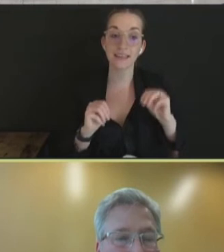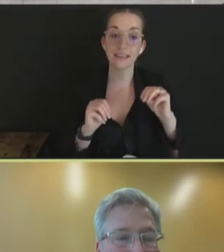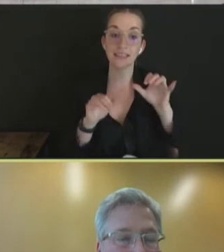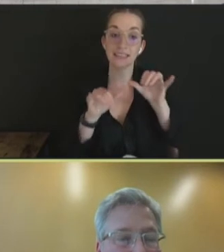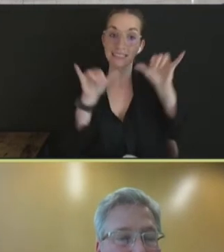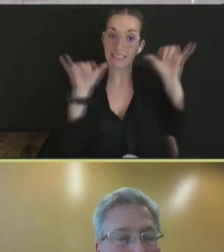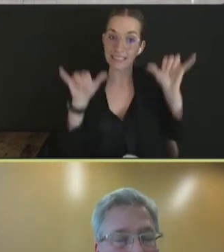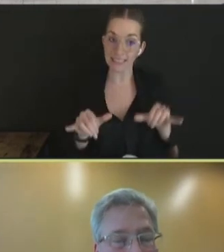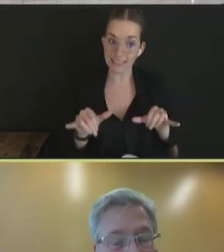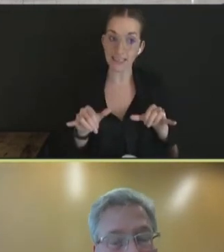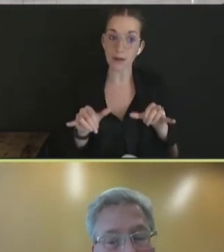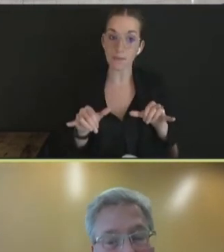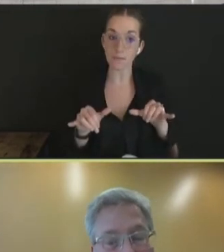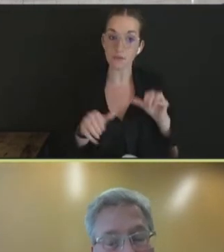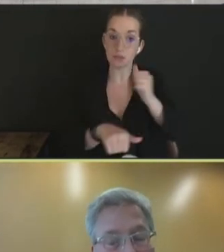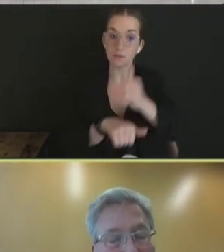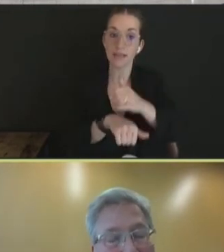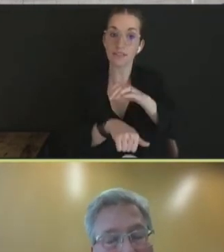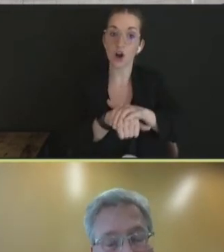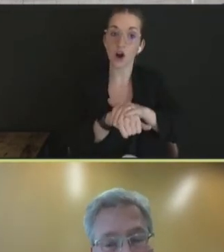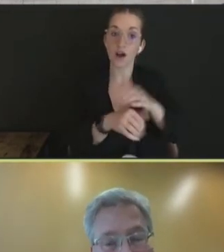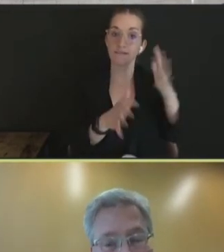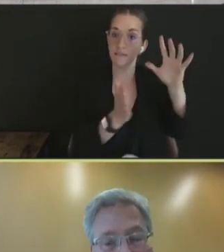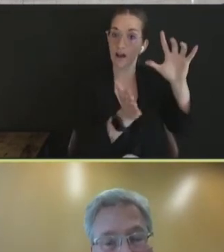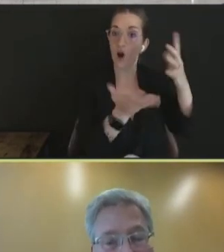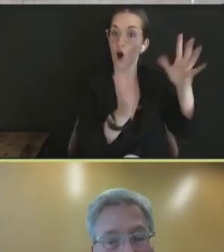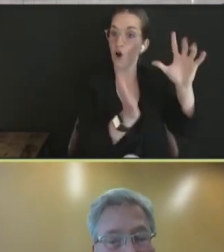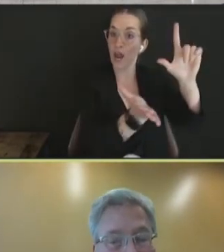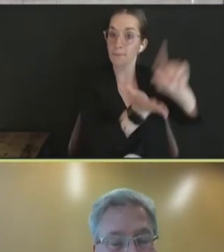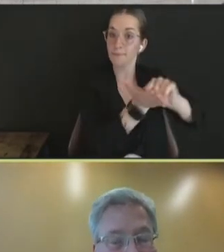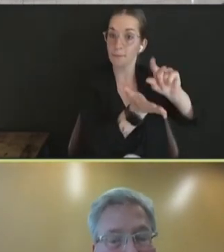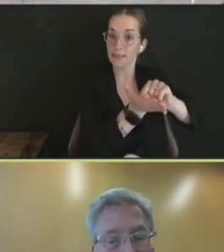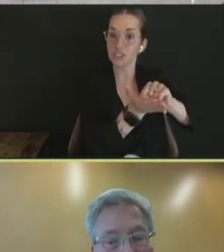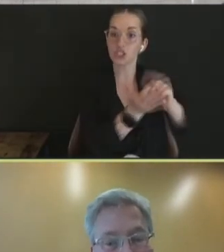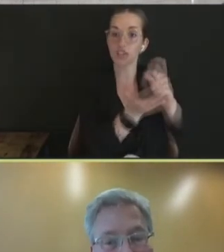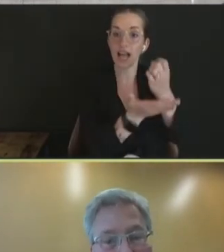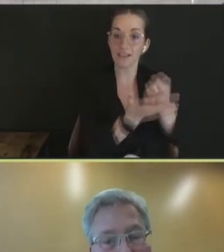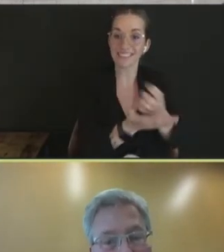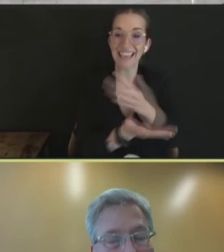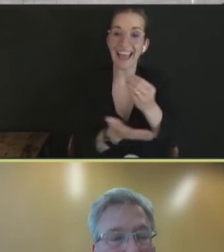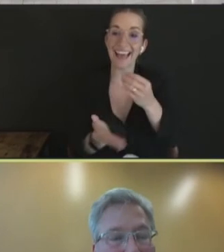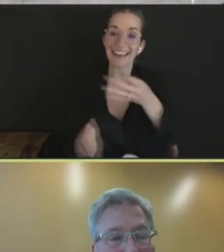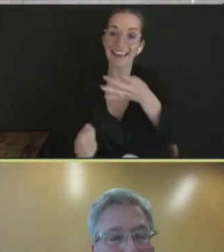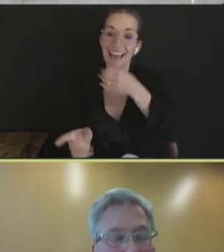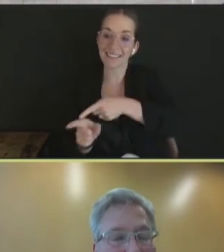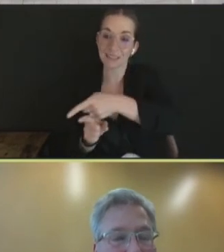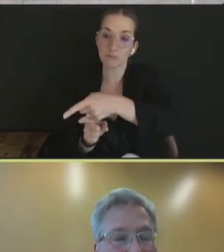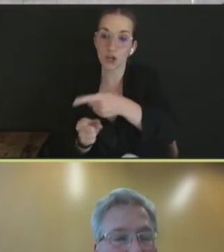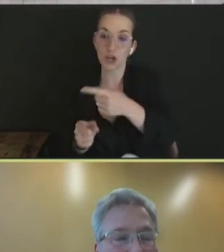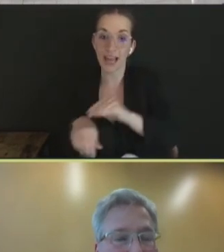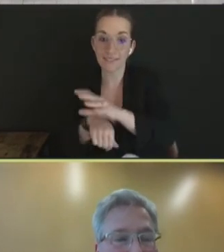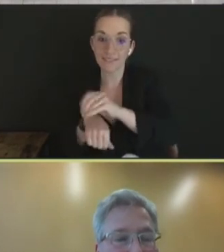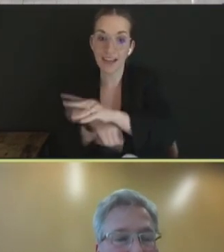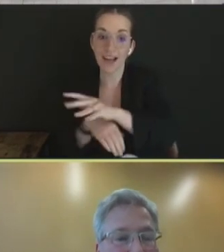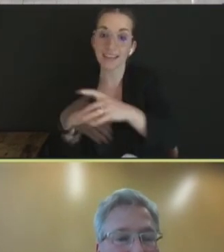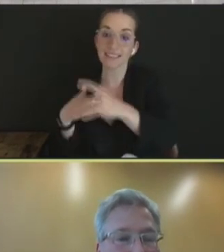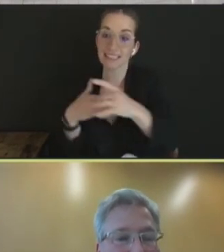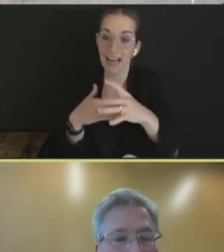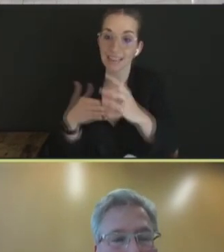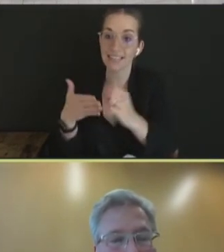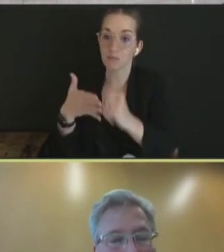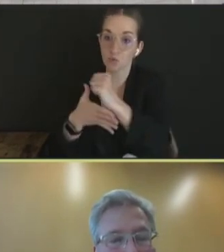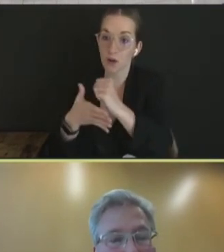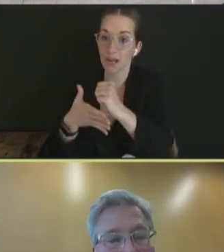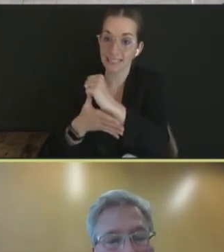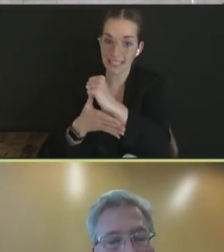system that was based on published evidence and expert advice, guidance, and prioritization in that. So first